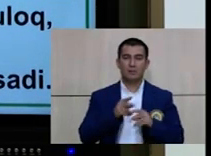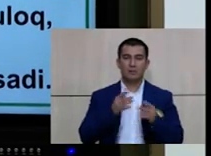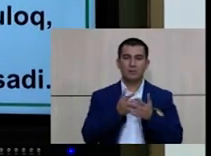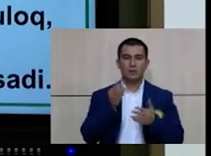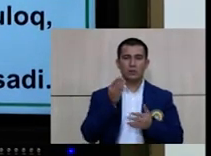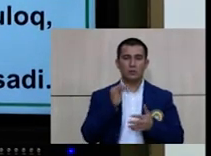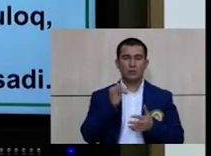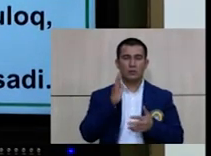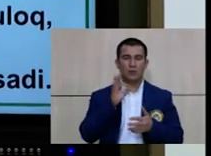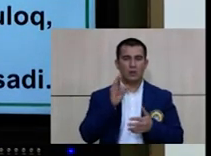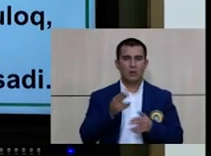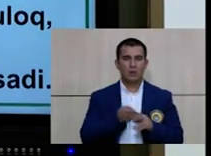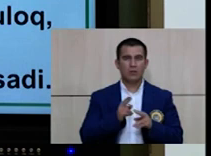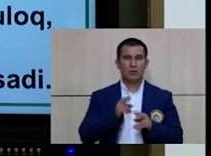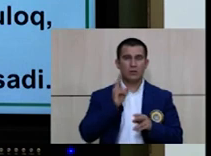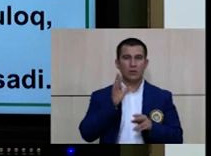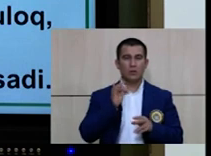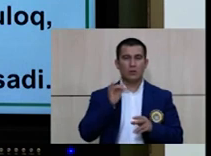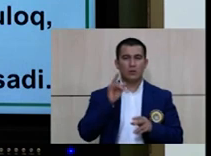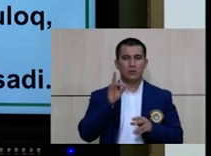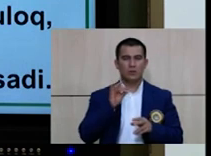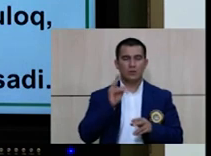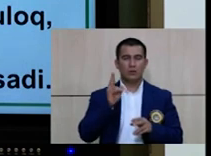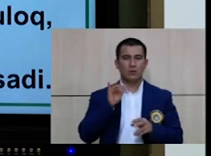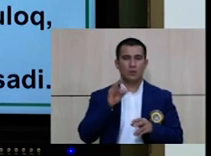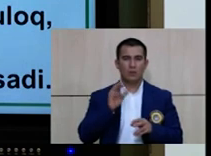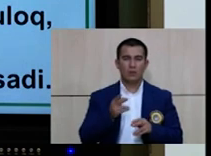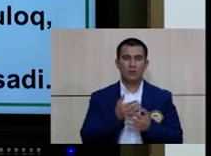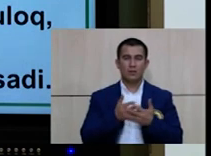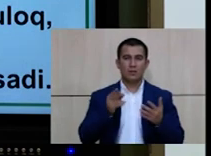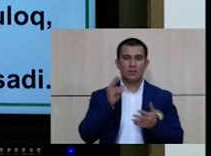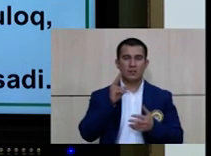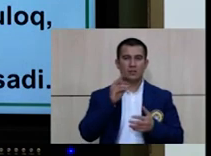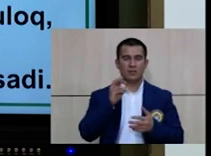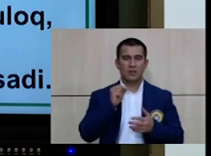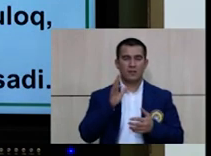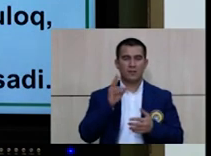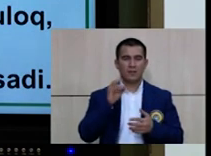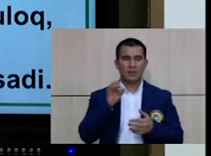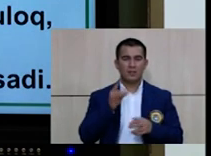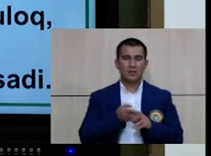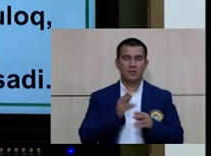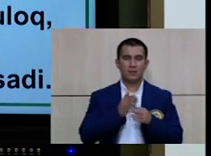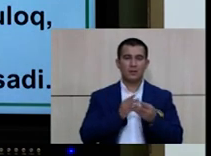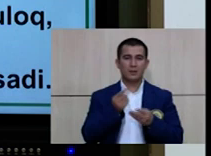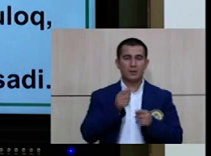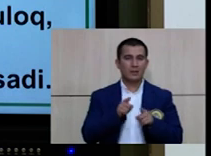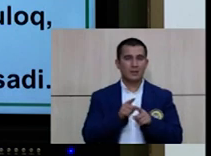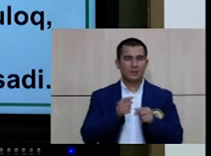shuvoq, kavrak, qo'ziquloq, bir yillik astragal, javdar, bug'doyiq tarqalgan